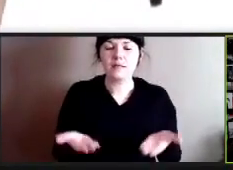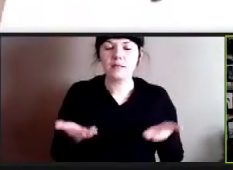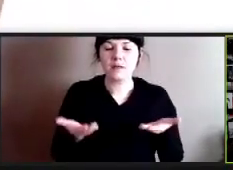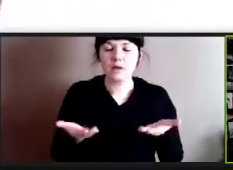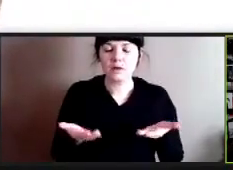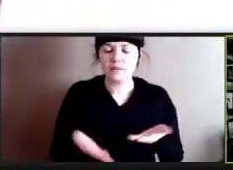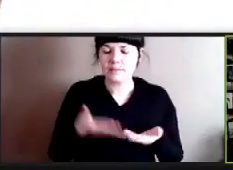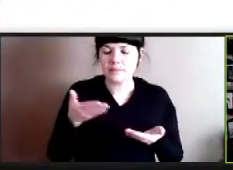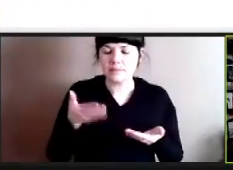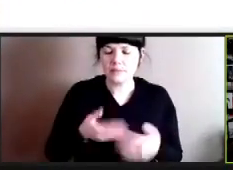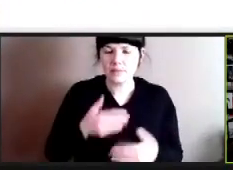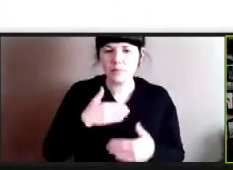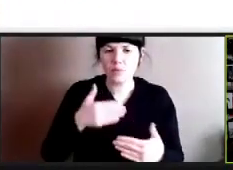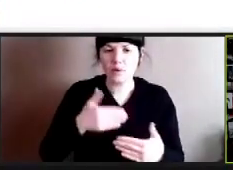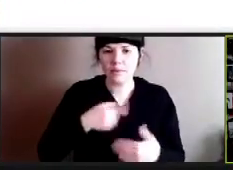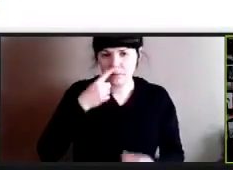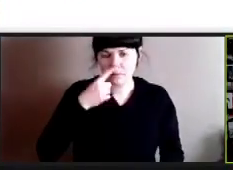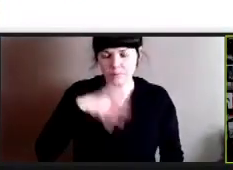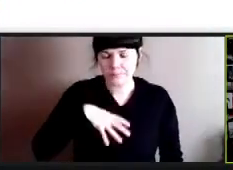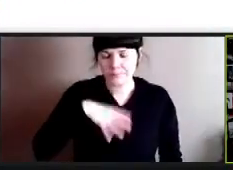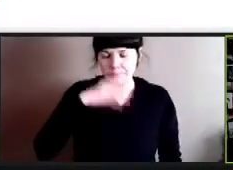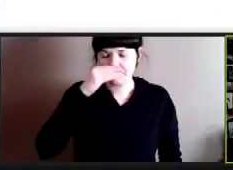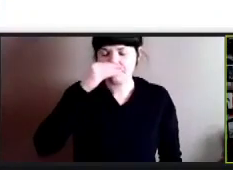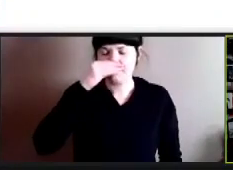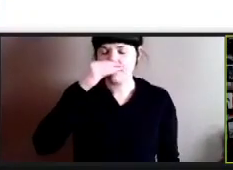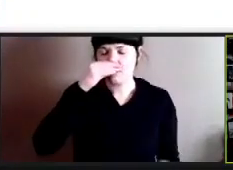up and gently